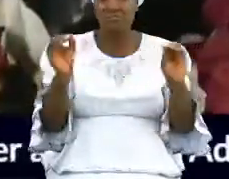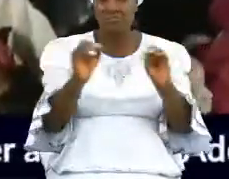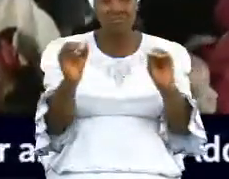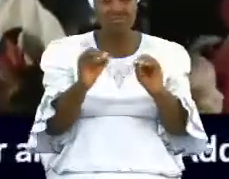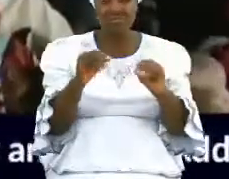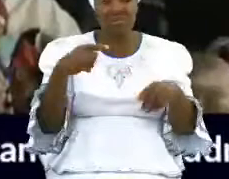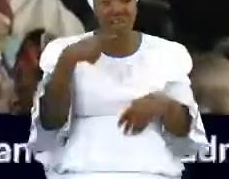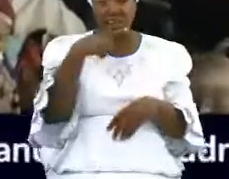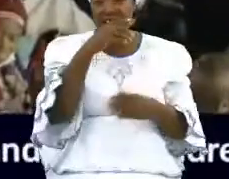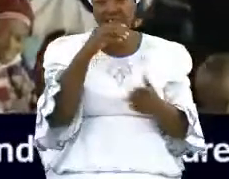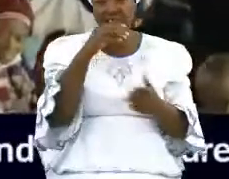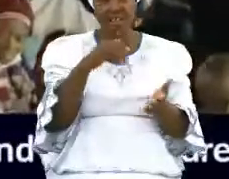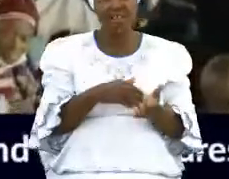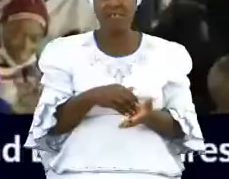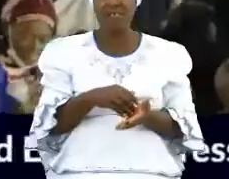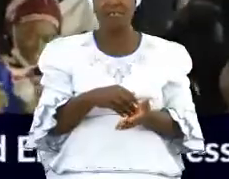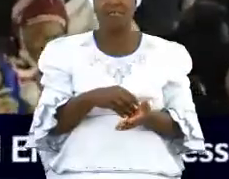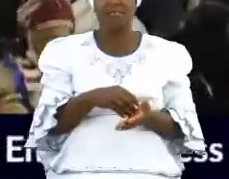Do that quickly.